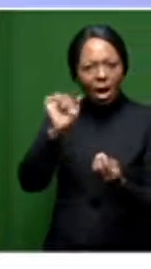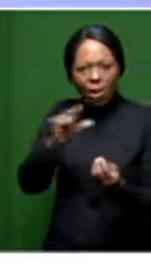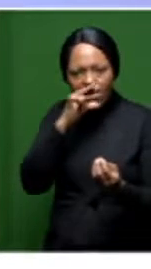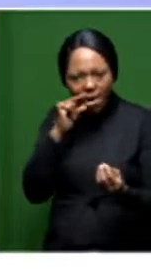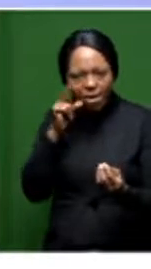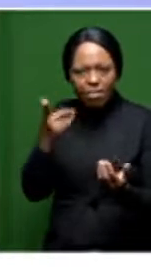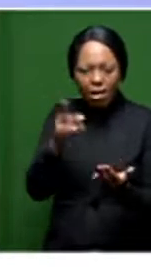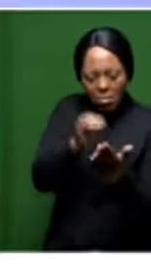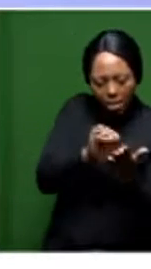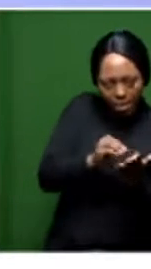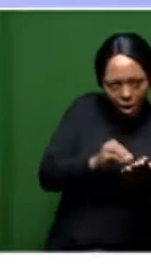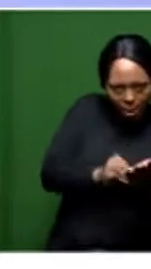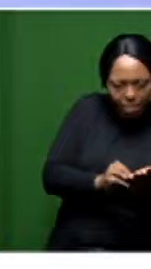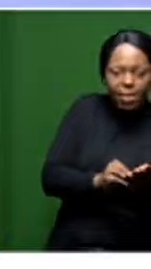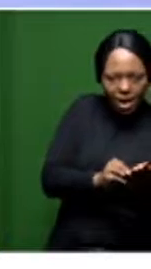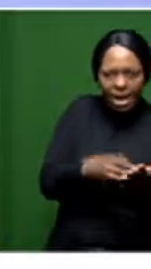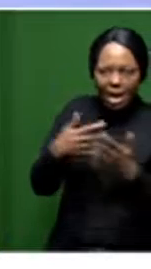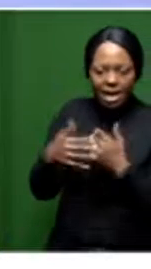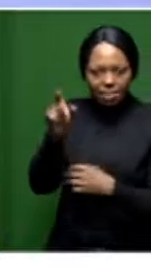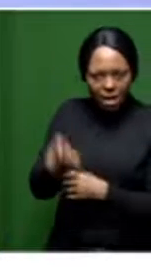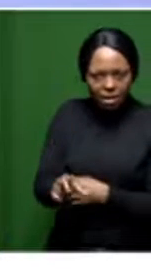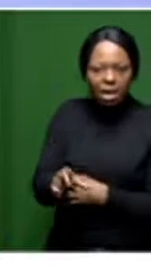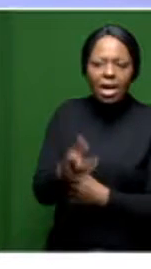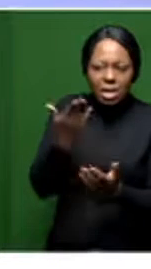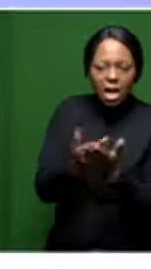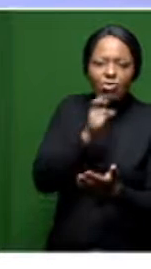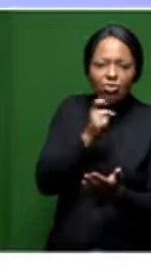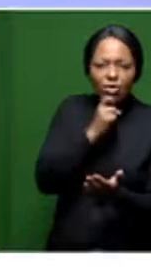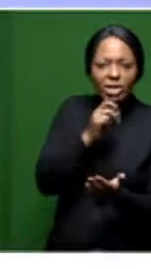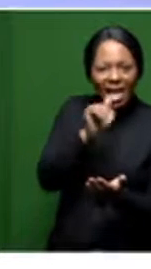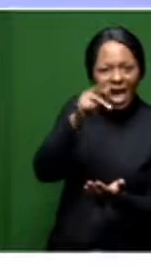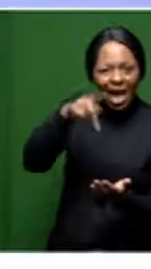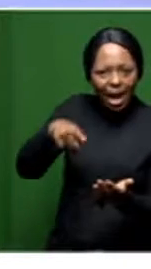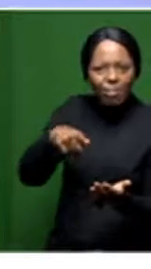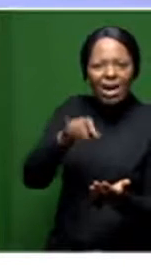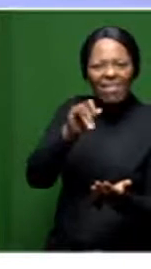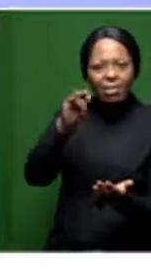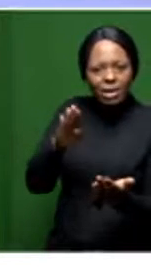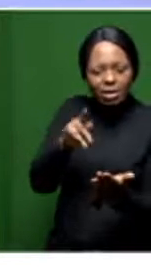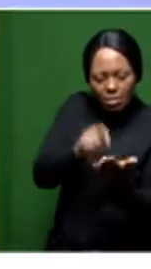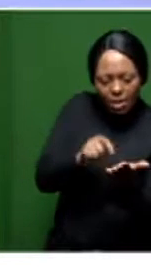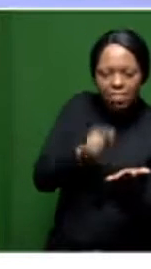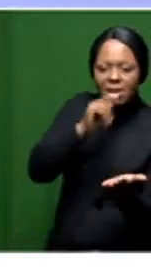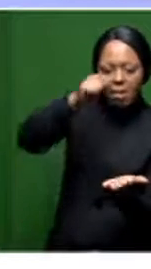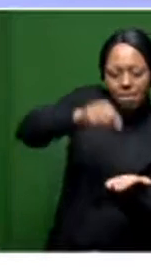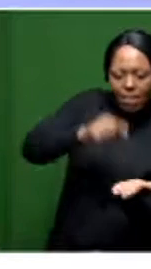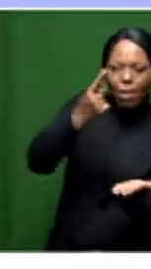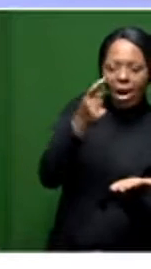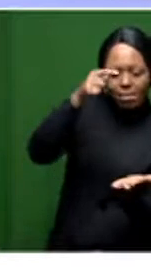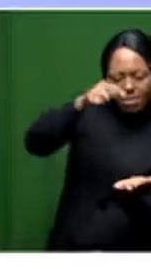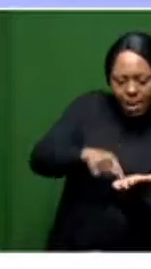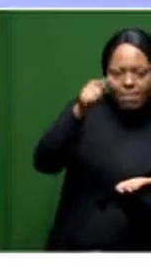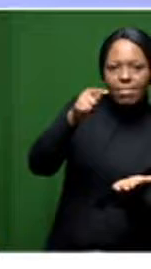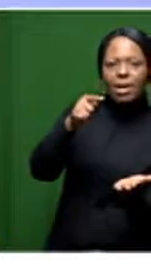or whoever you want. And any one of them now can go into the app or into the GuardMe app, hit one button, just like an e-hailing platform, and get the